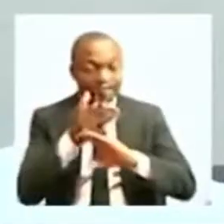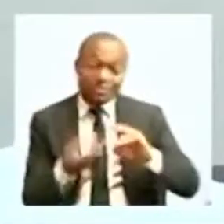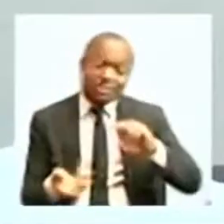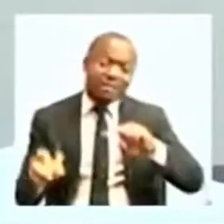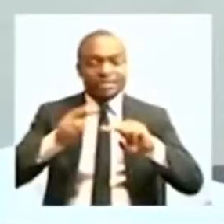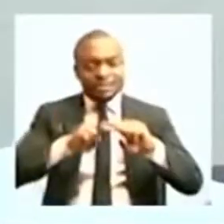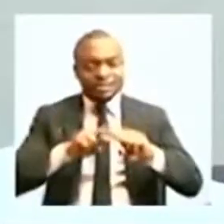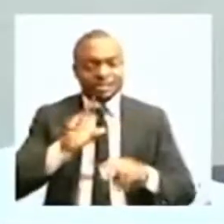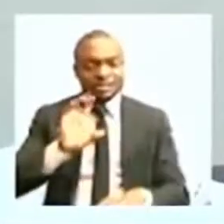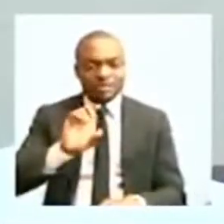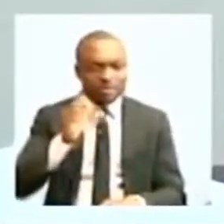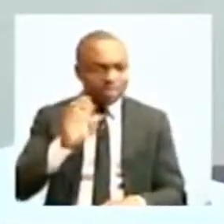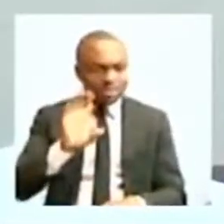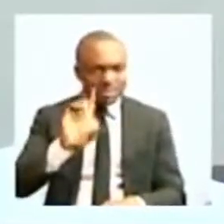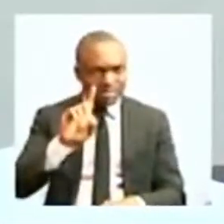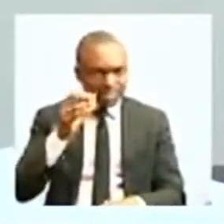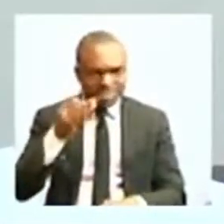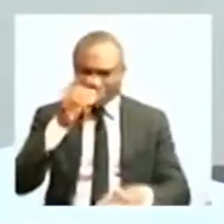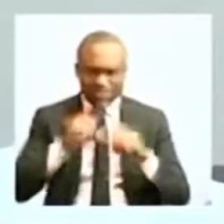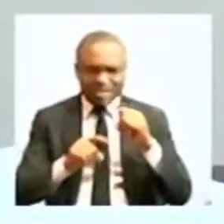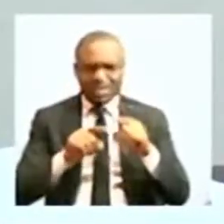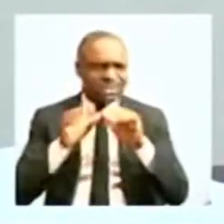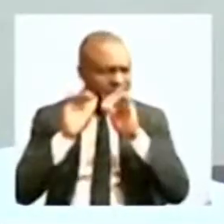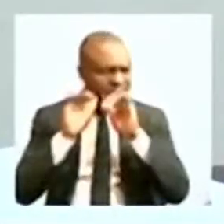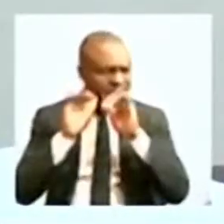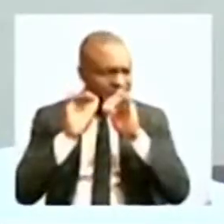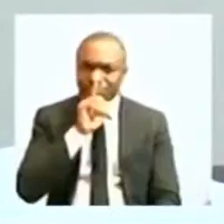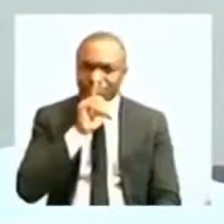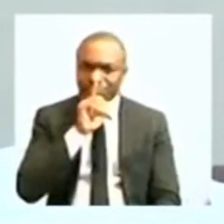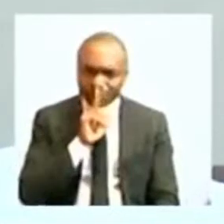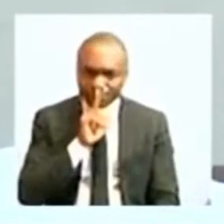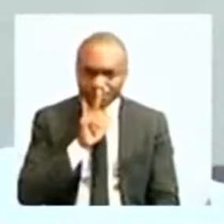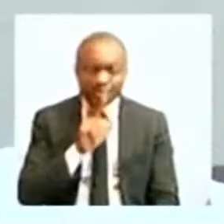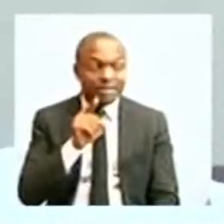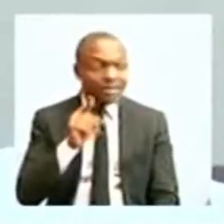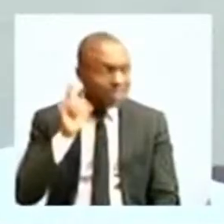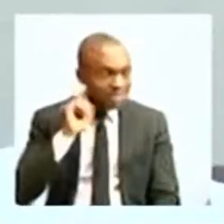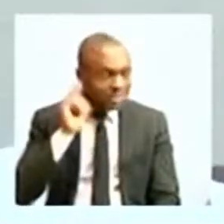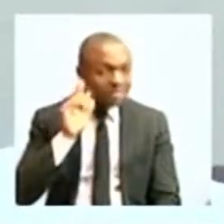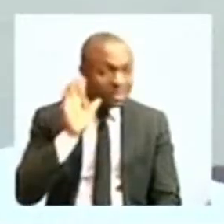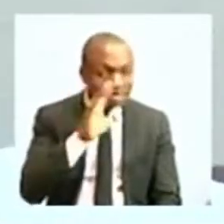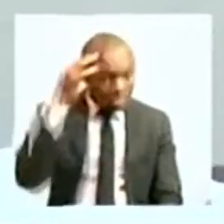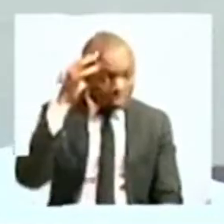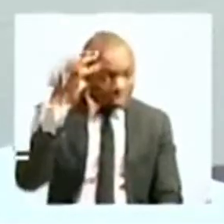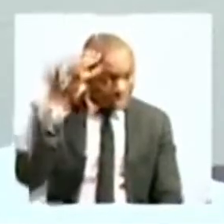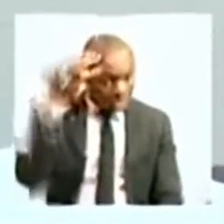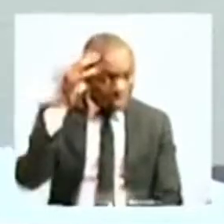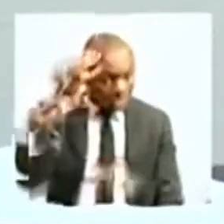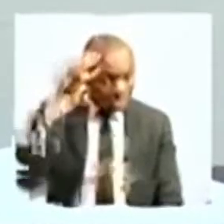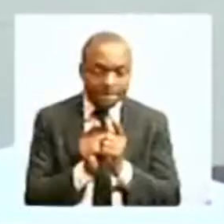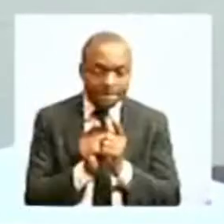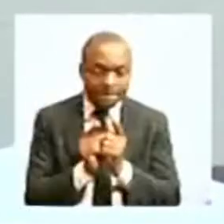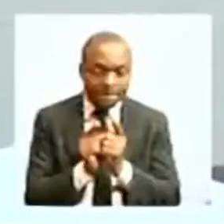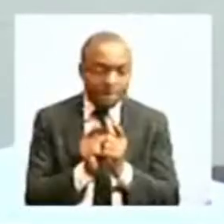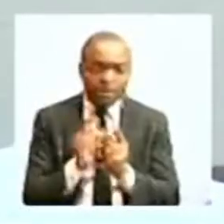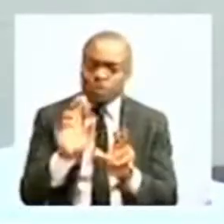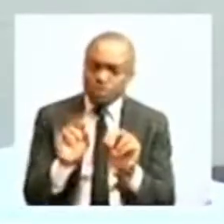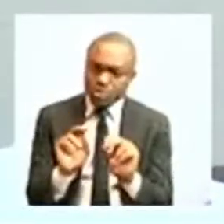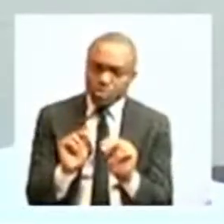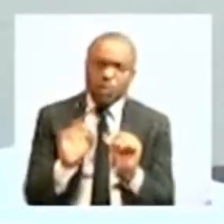CDF, we cannot keep quiet. And when you hear your officers, when they meet, you say,